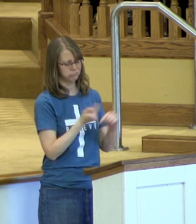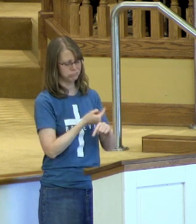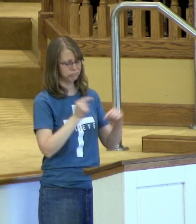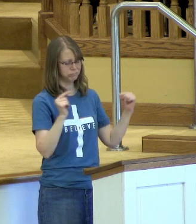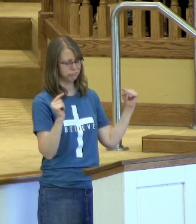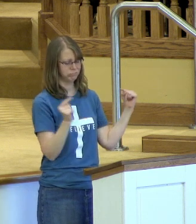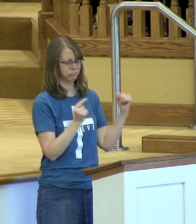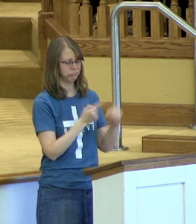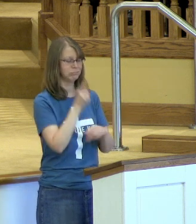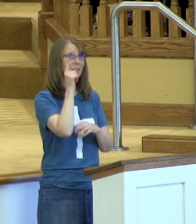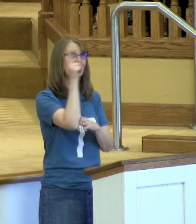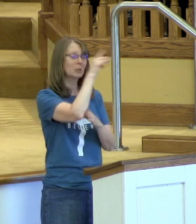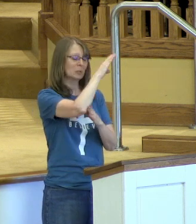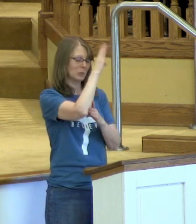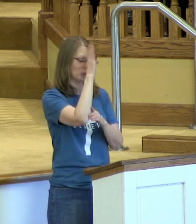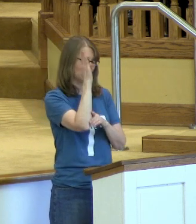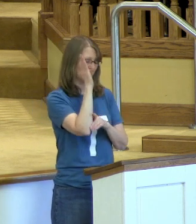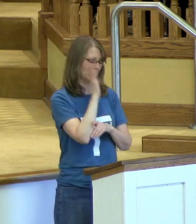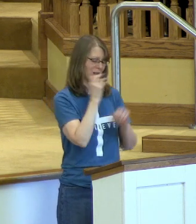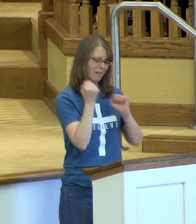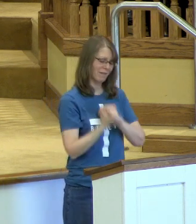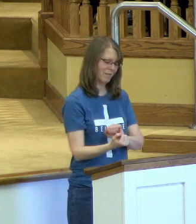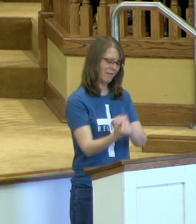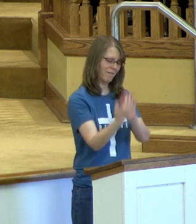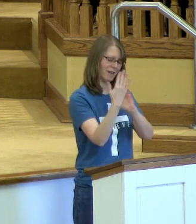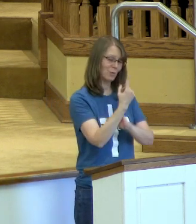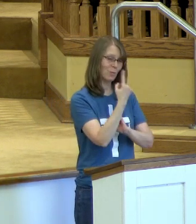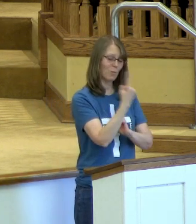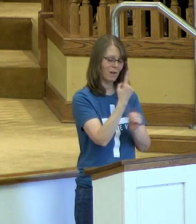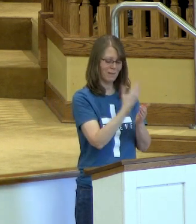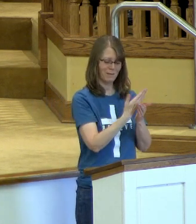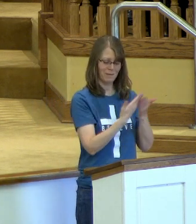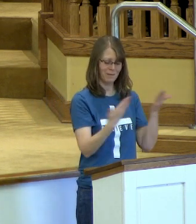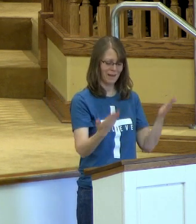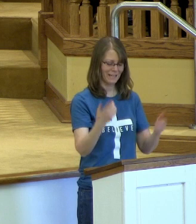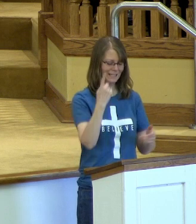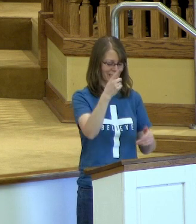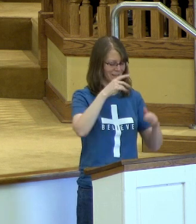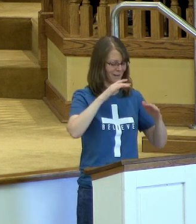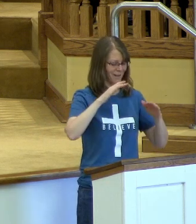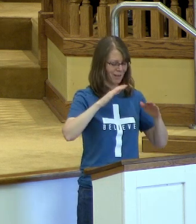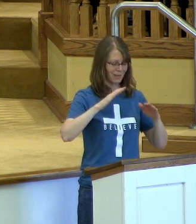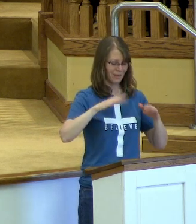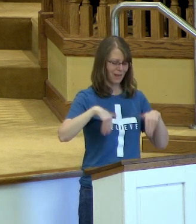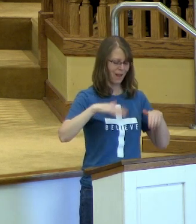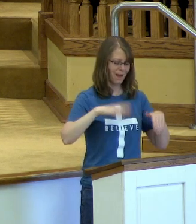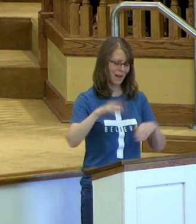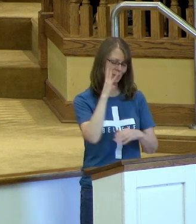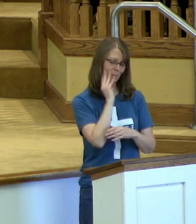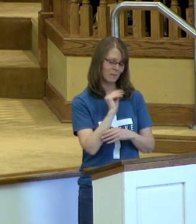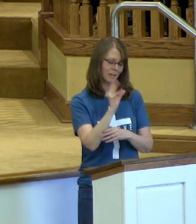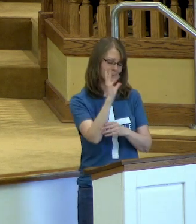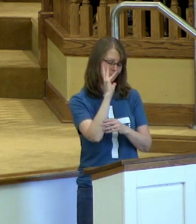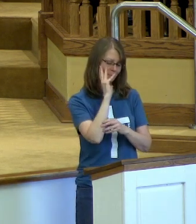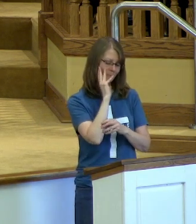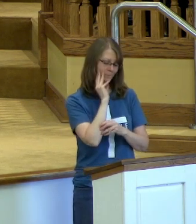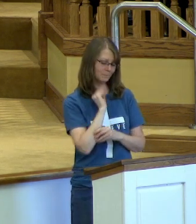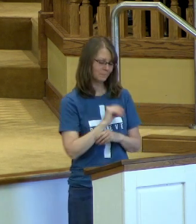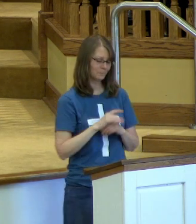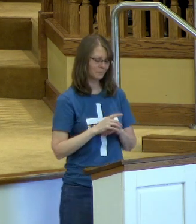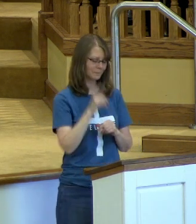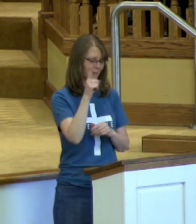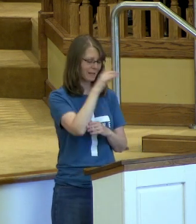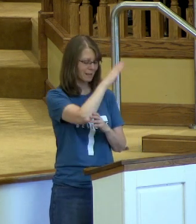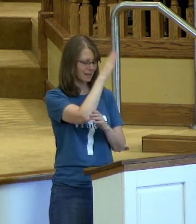you've never faced a single thing he's not already seen. And he's